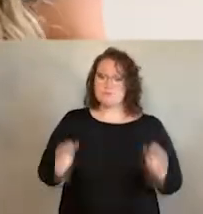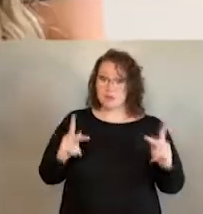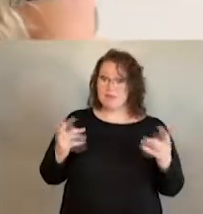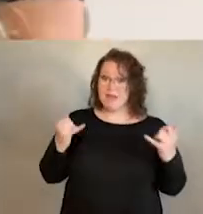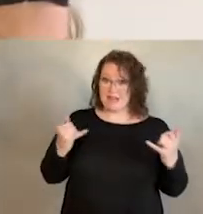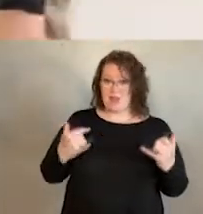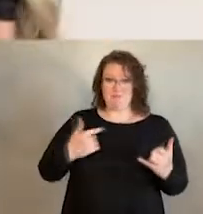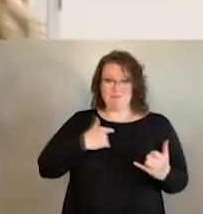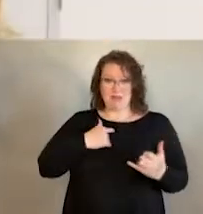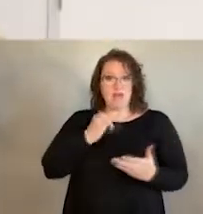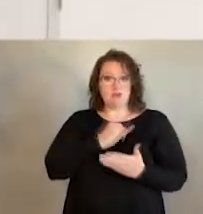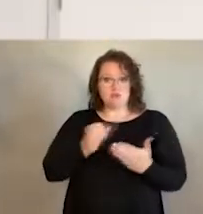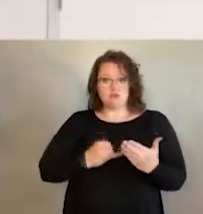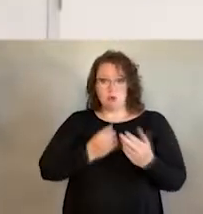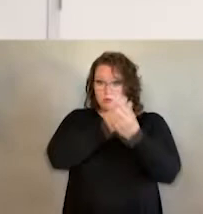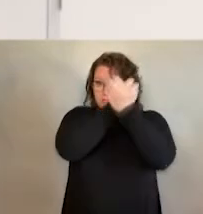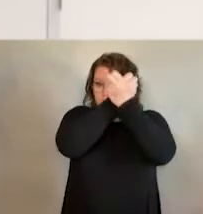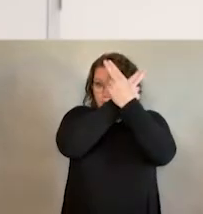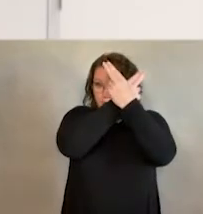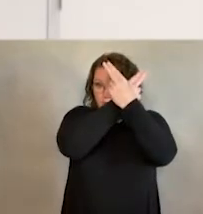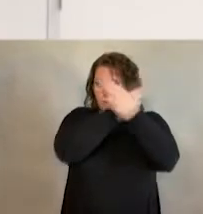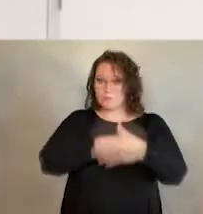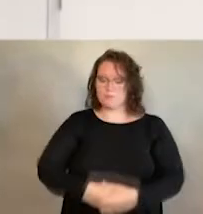So I'll add the bow next.